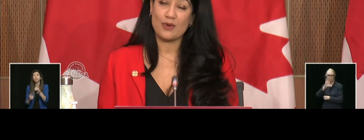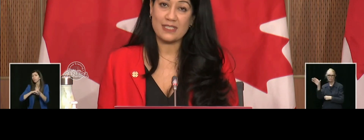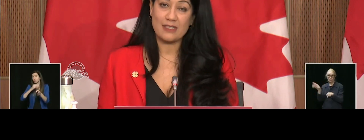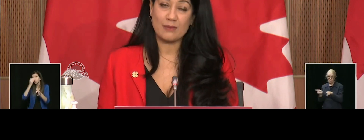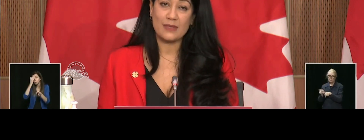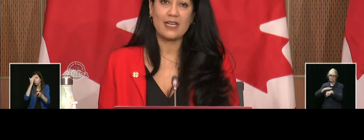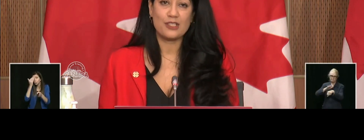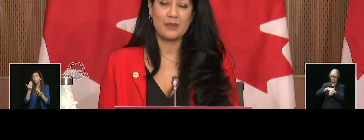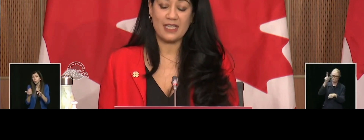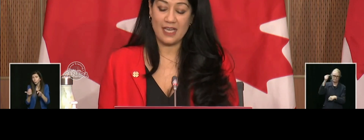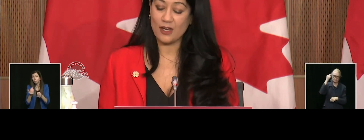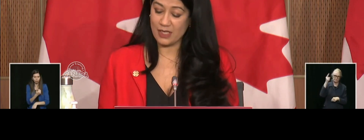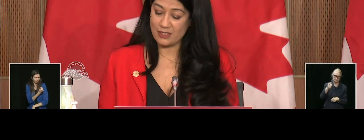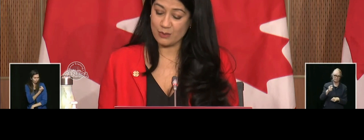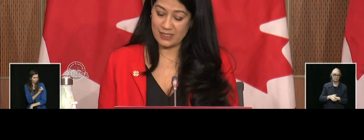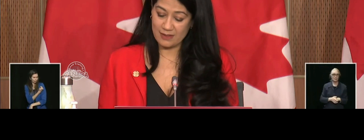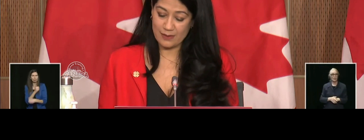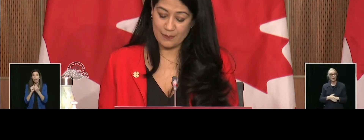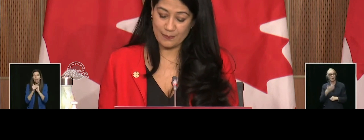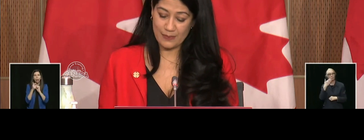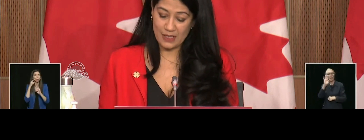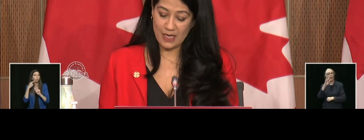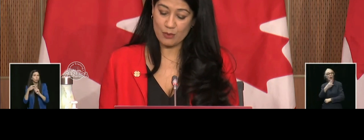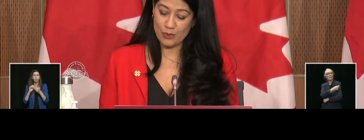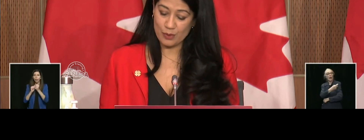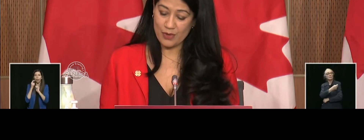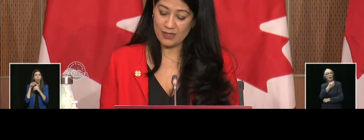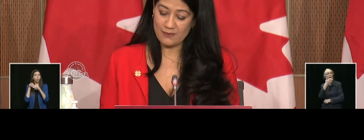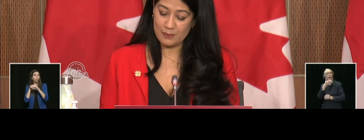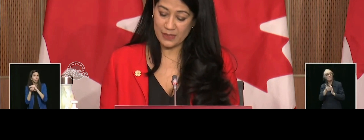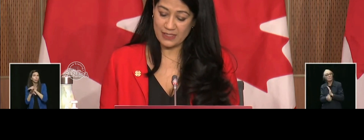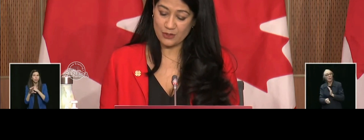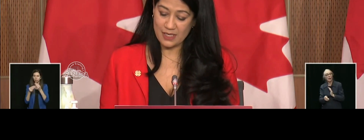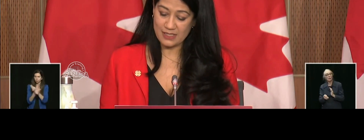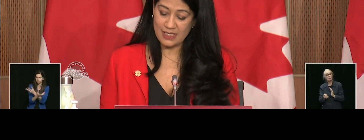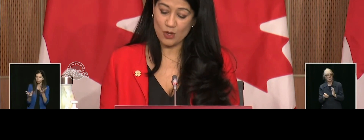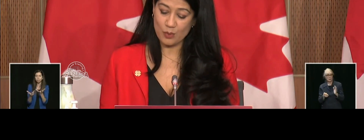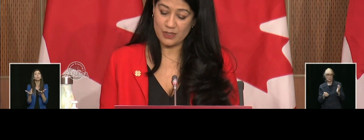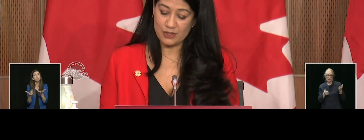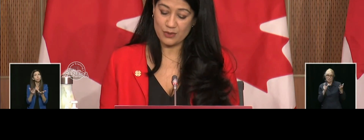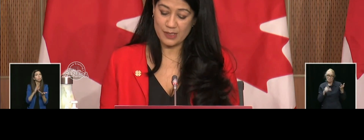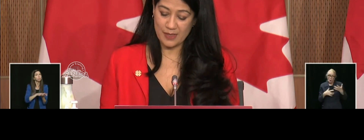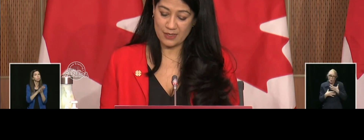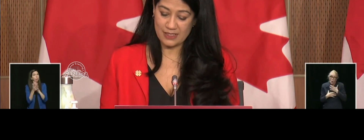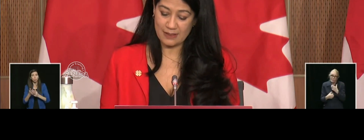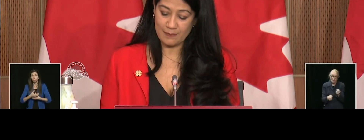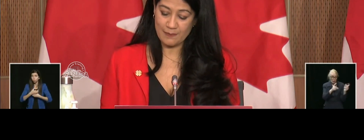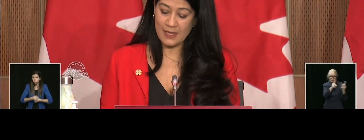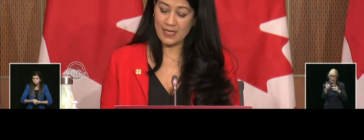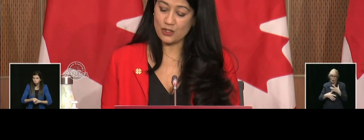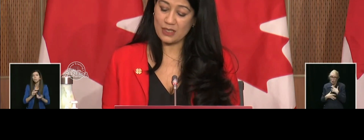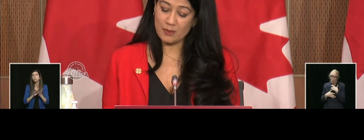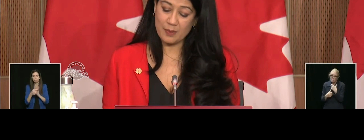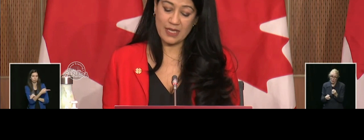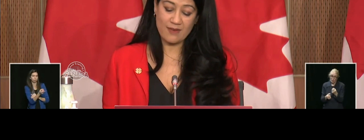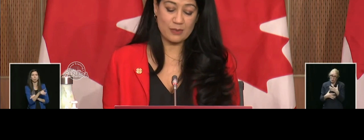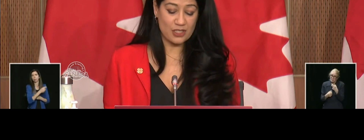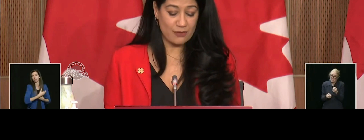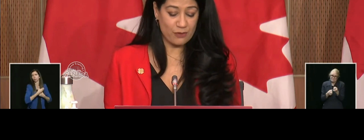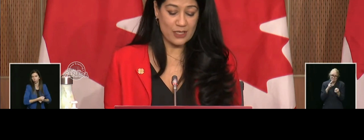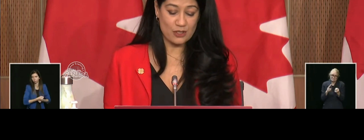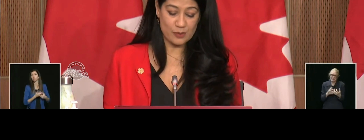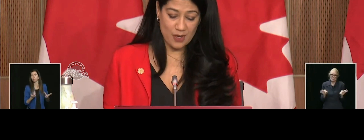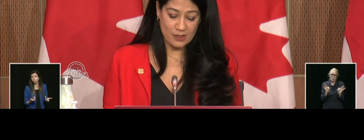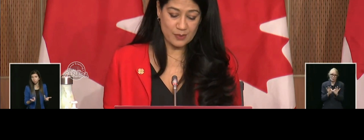people trust them and ultimately agree to receive them. An important part of the building trust is openness and transparency, ensuring that people have as